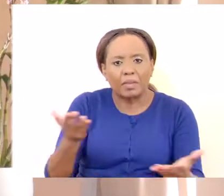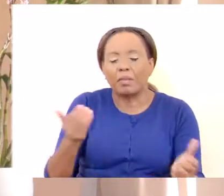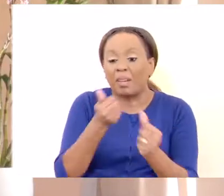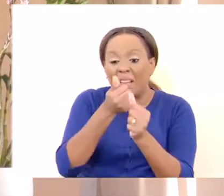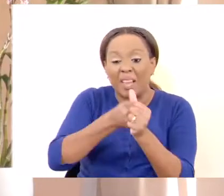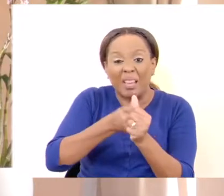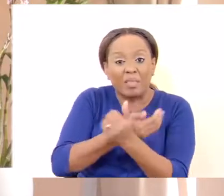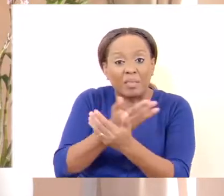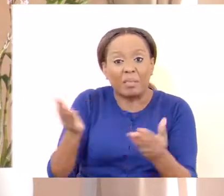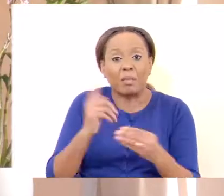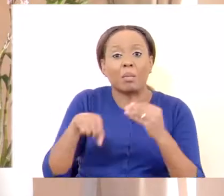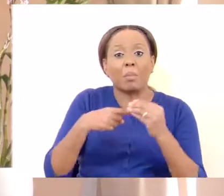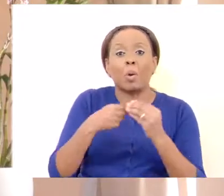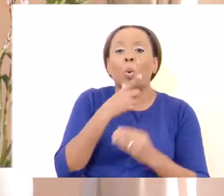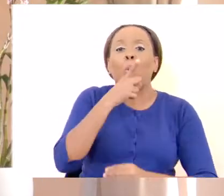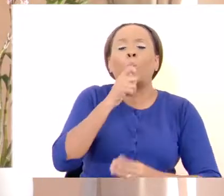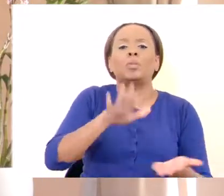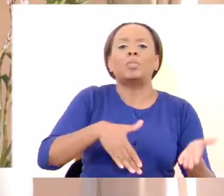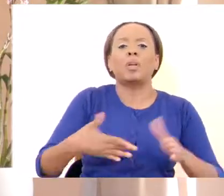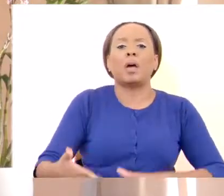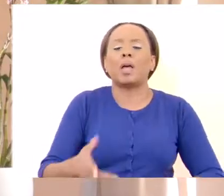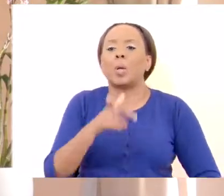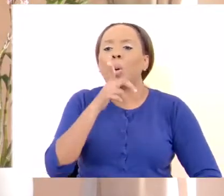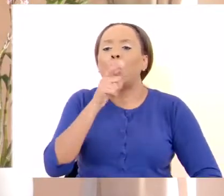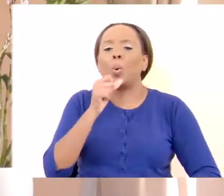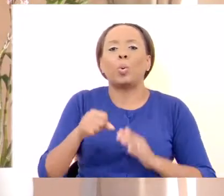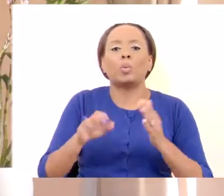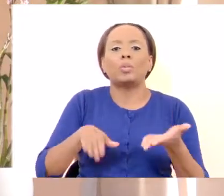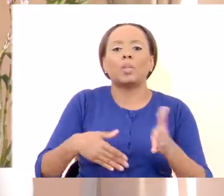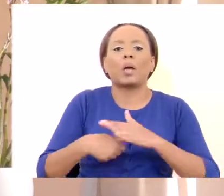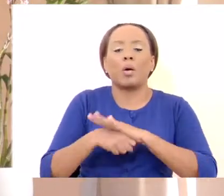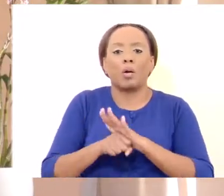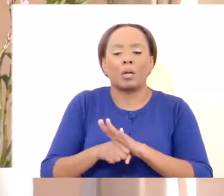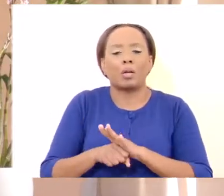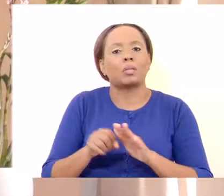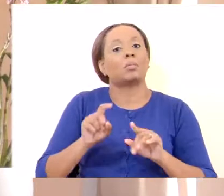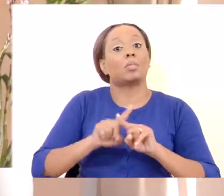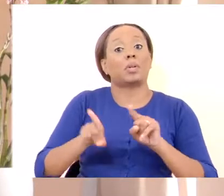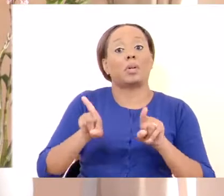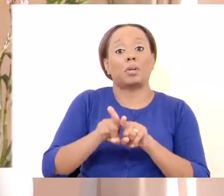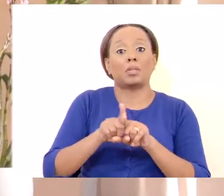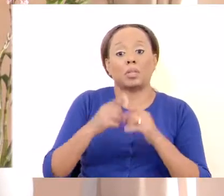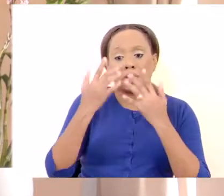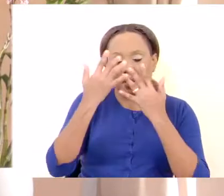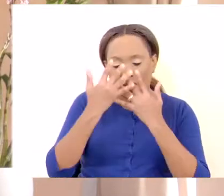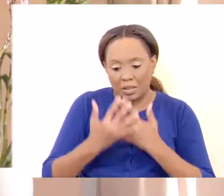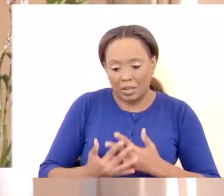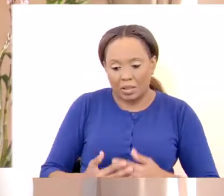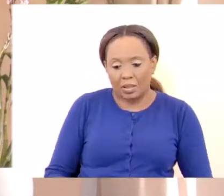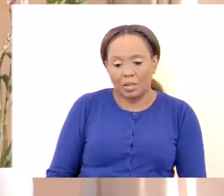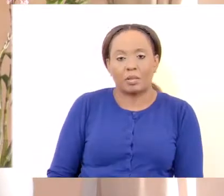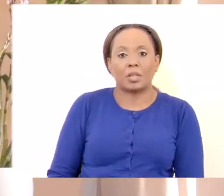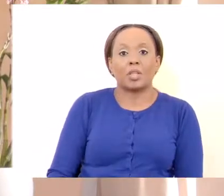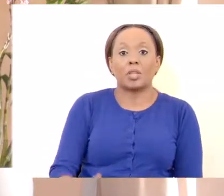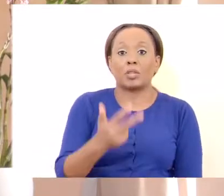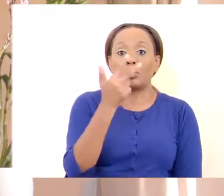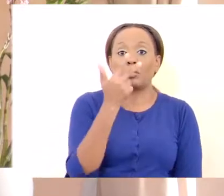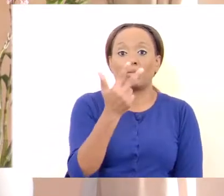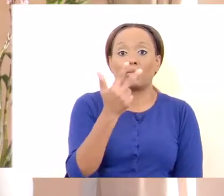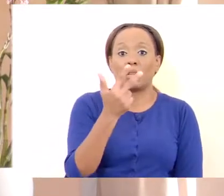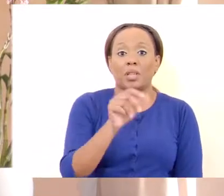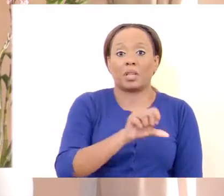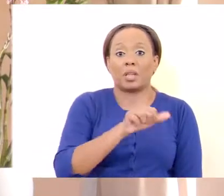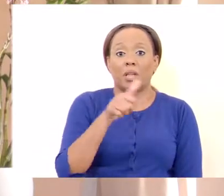Barbados. It is also my very sad duty to inform you that 3 of our senior citizens,